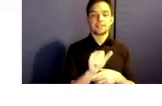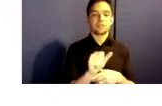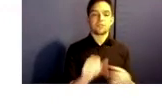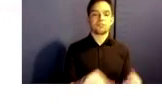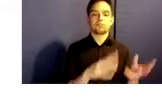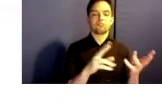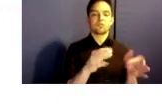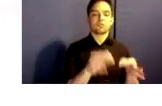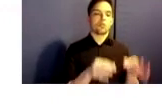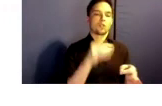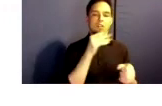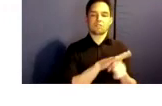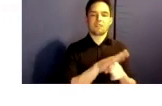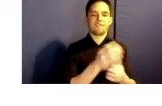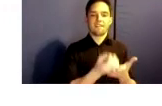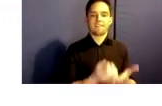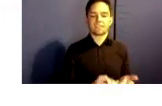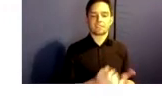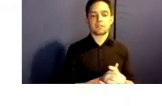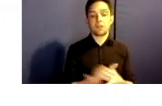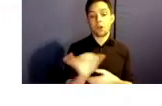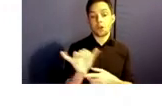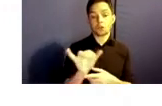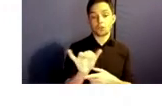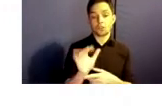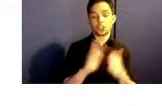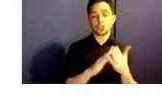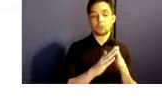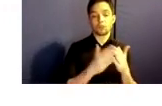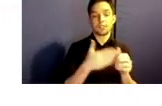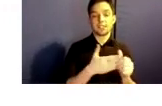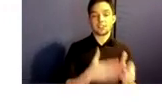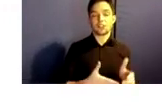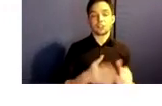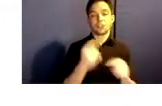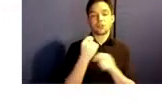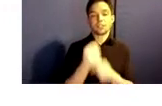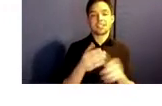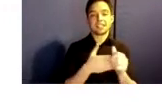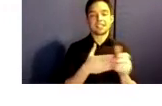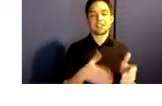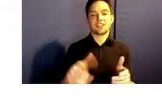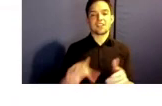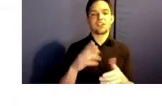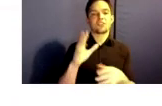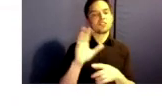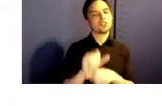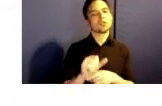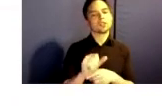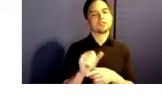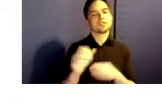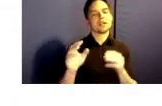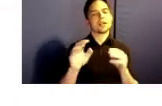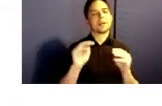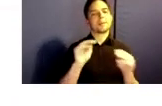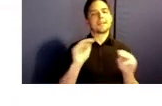evidence. And our community leaders and traditional leaders are used to mediating cases, even though